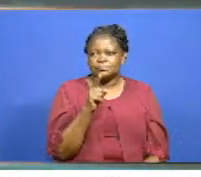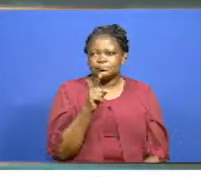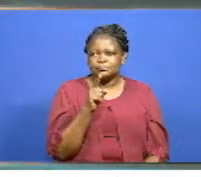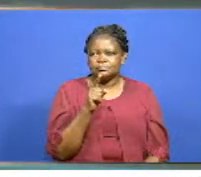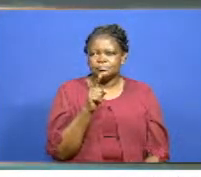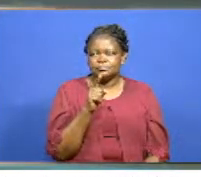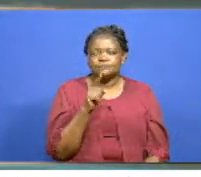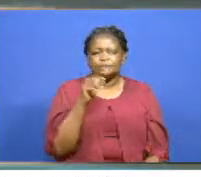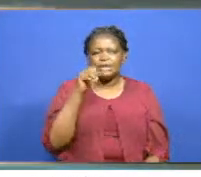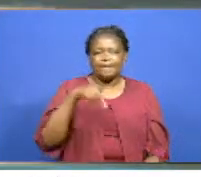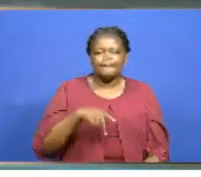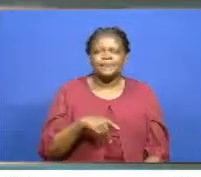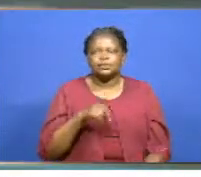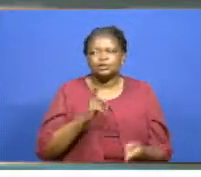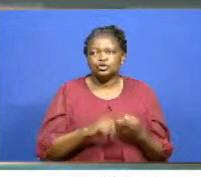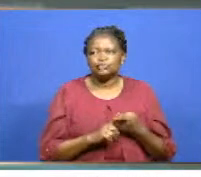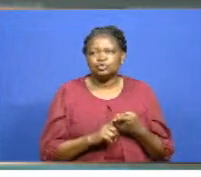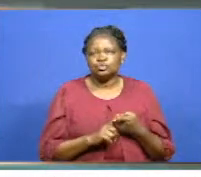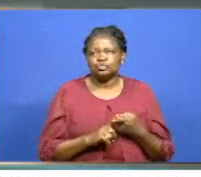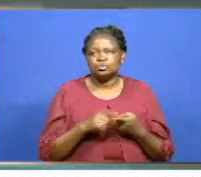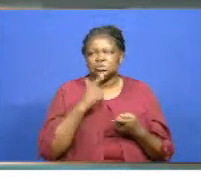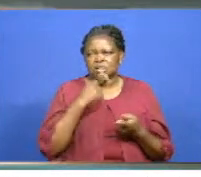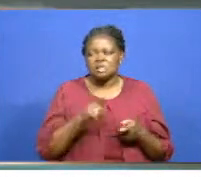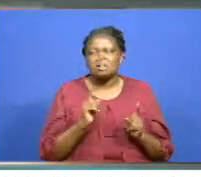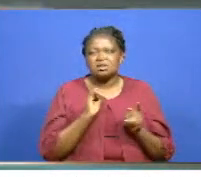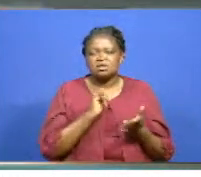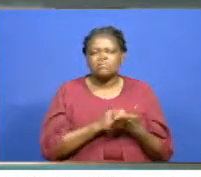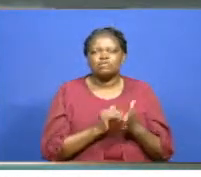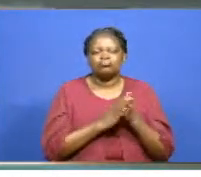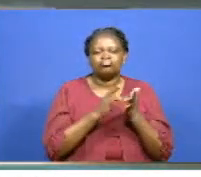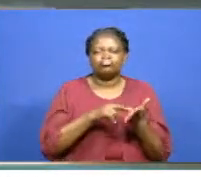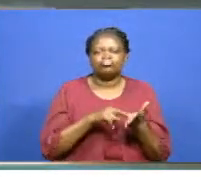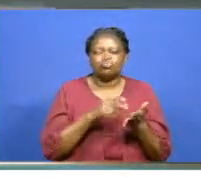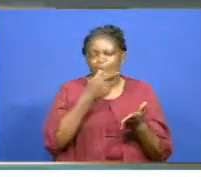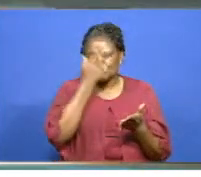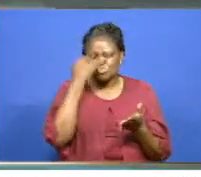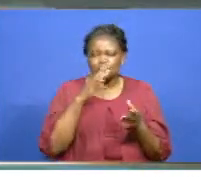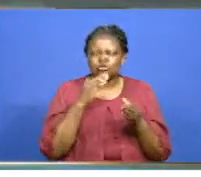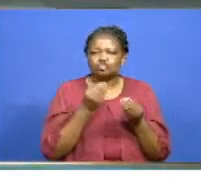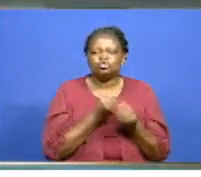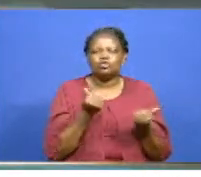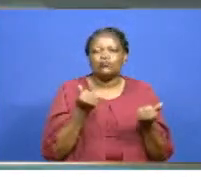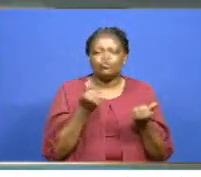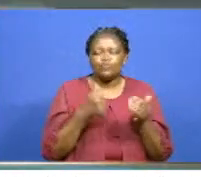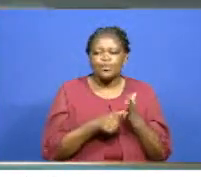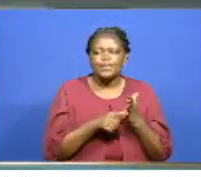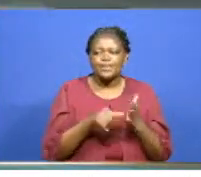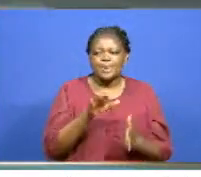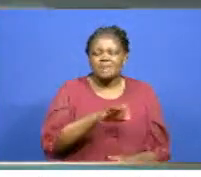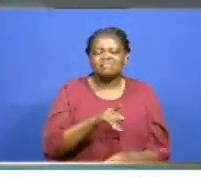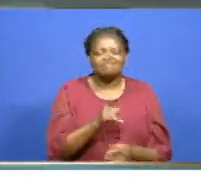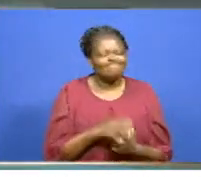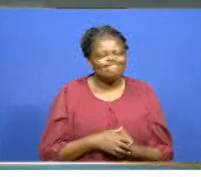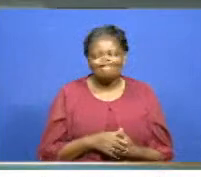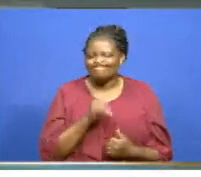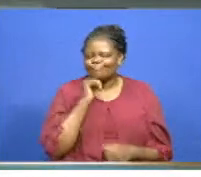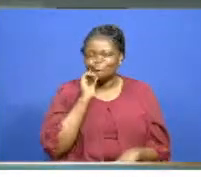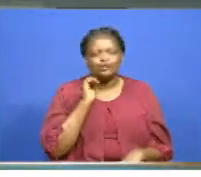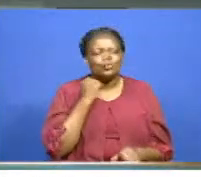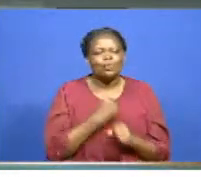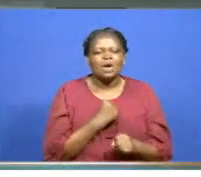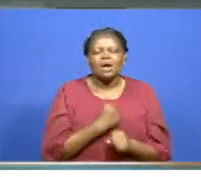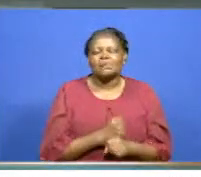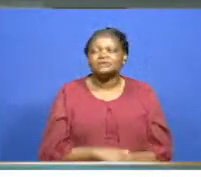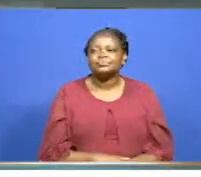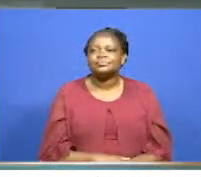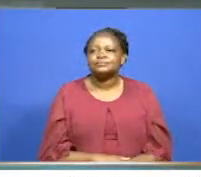a member of parliament to claim that he's vying because he's going to solve the sugar sector. It has not worked.